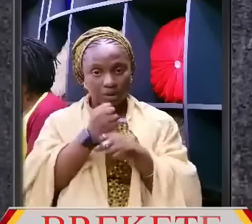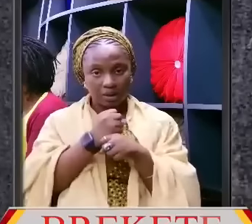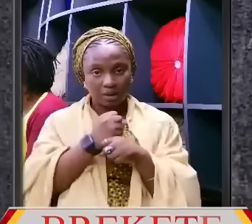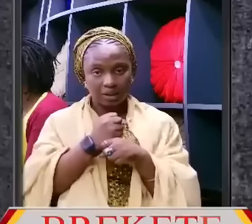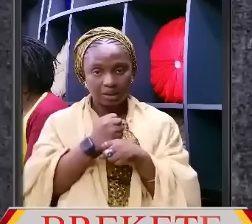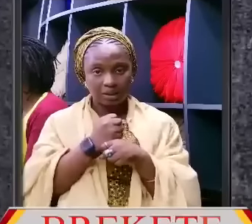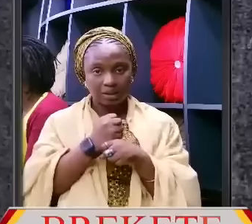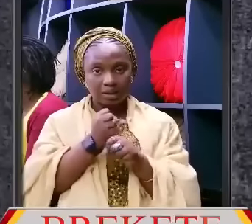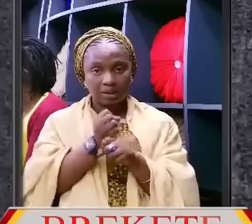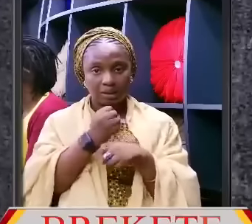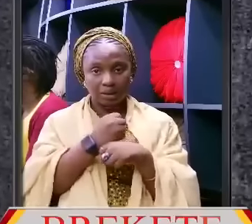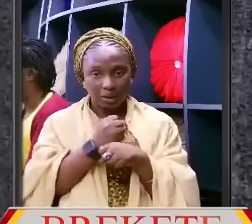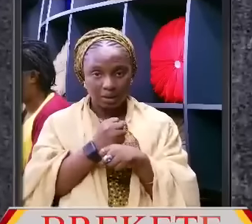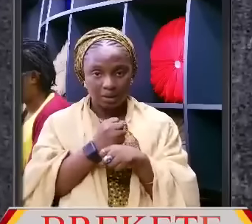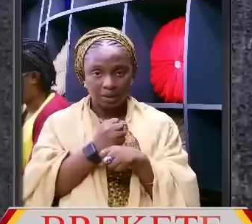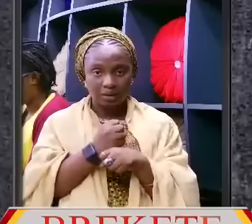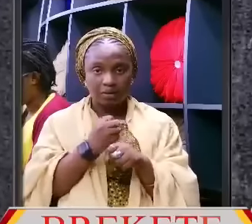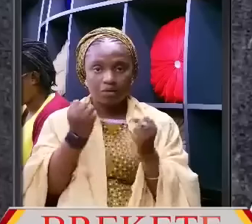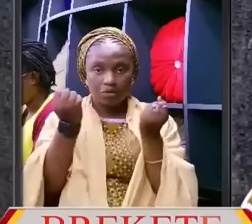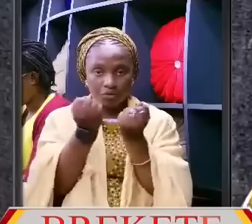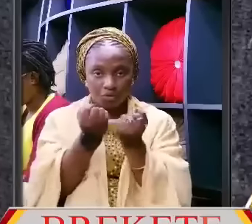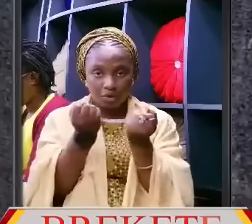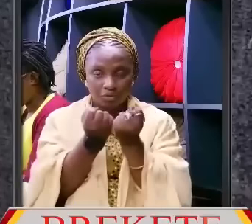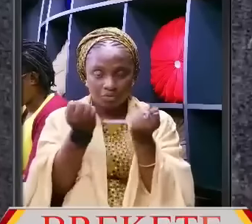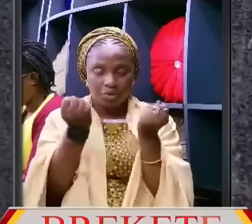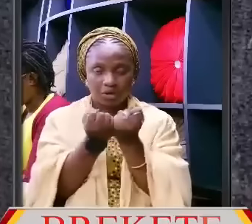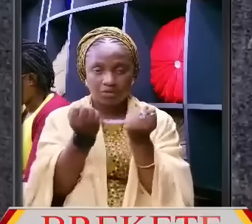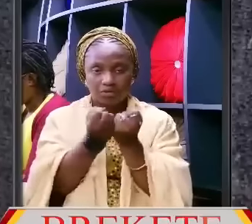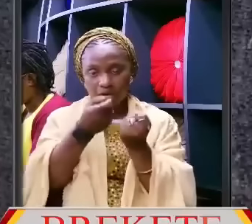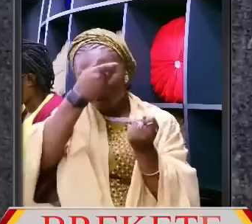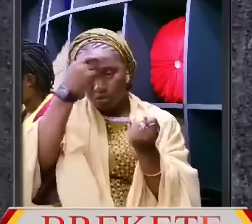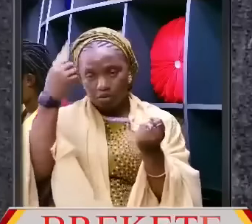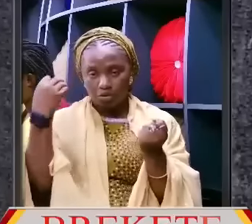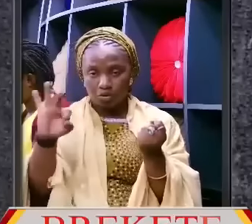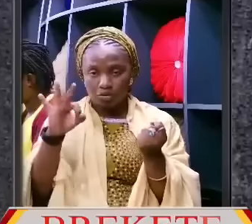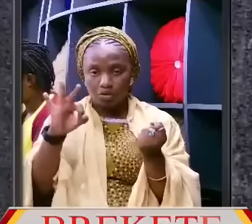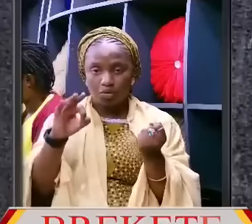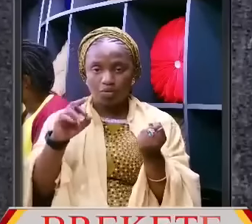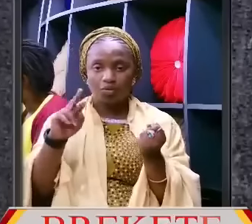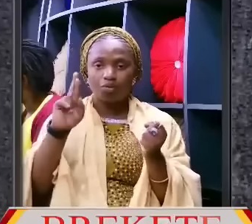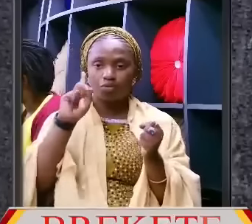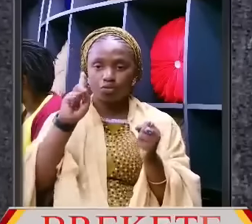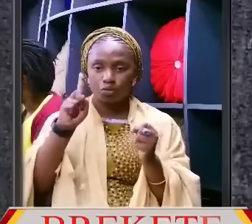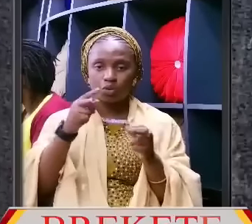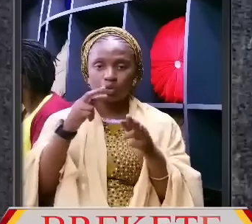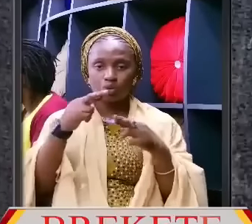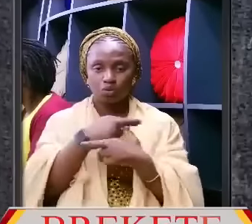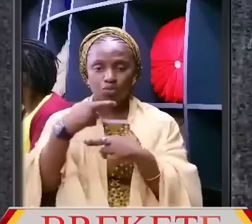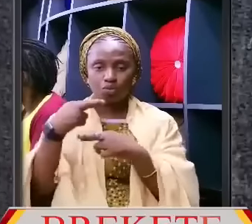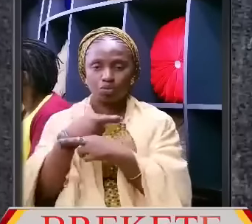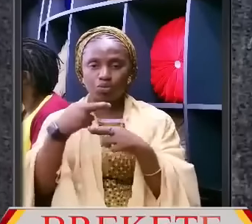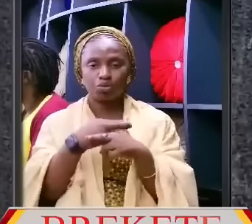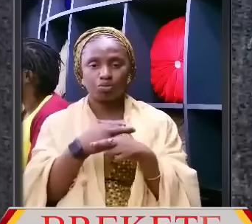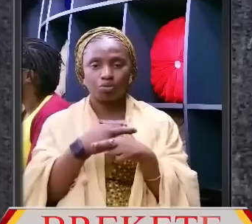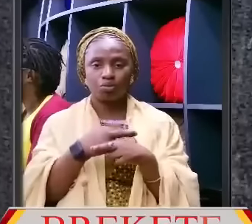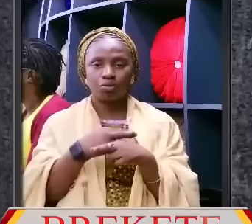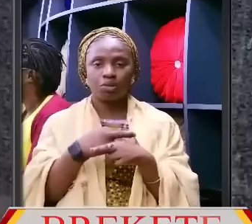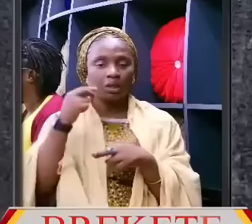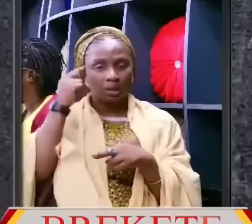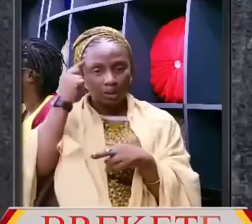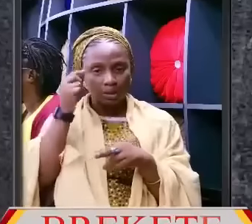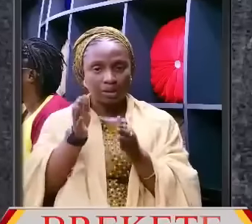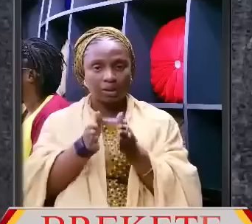our room. Now room self, not be mansion, room. I won't beg una this family. I won't beg all of una on both sides. Mokuna think as a